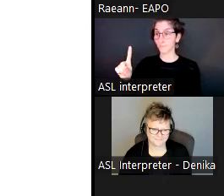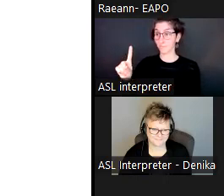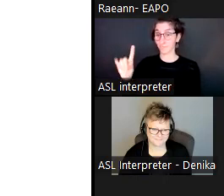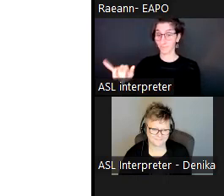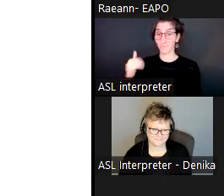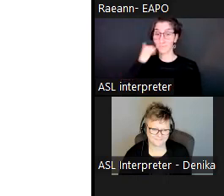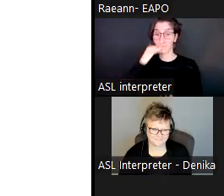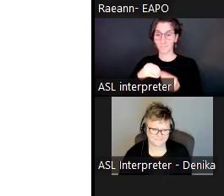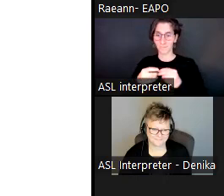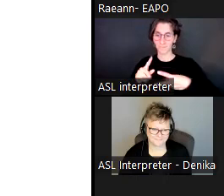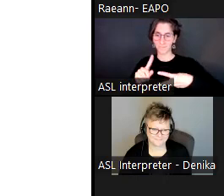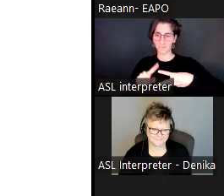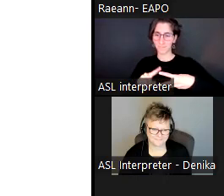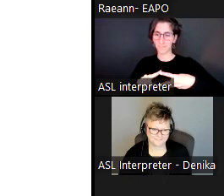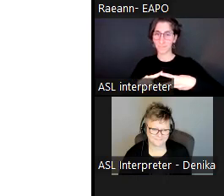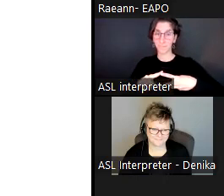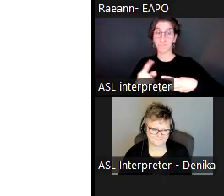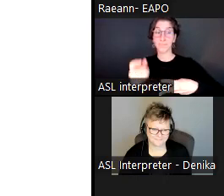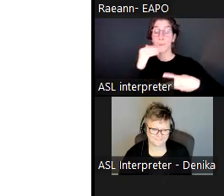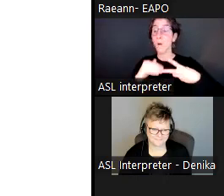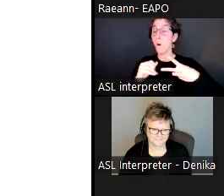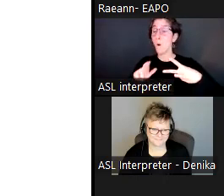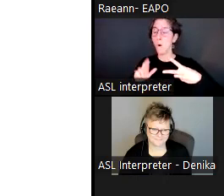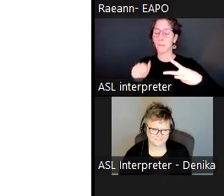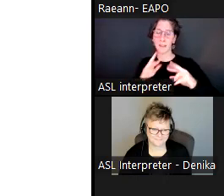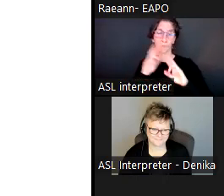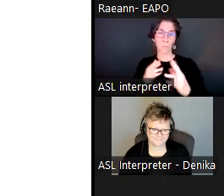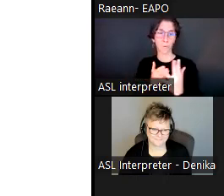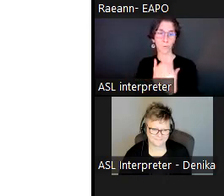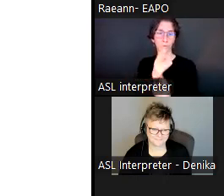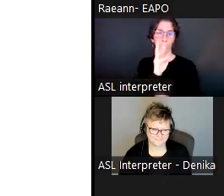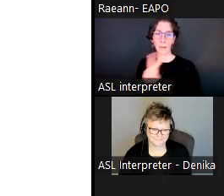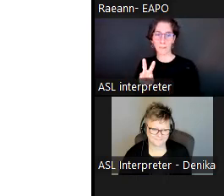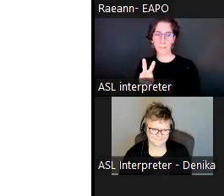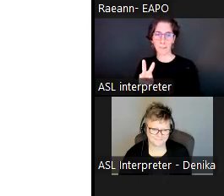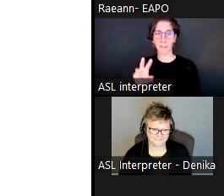495-8501 or on our website at